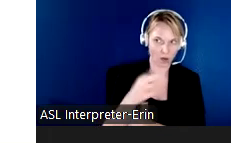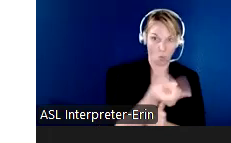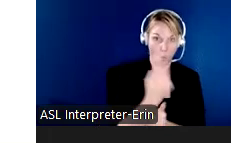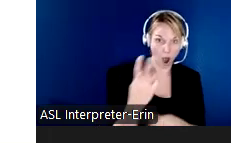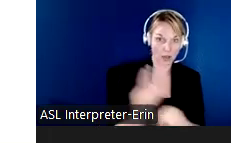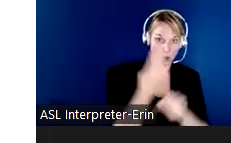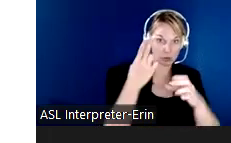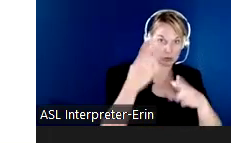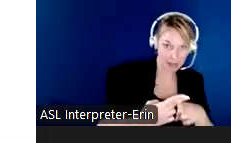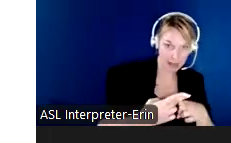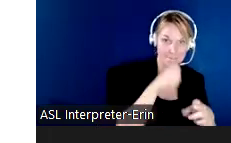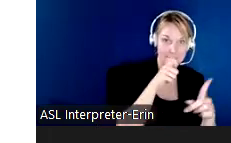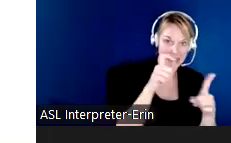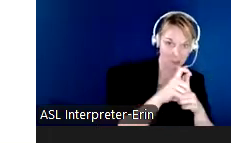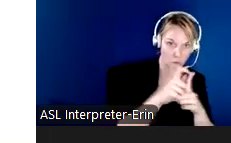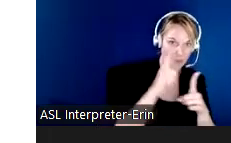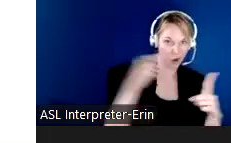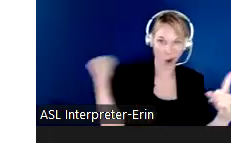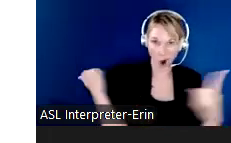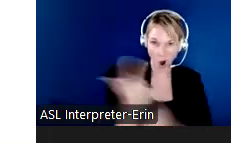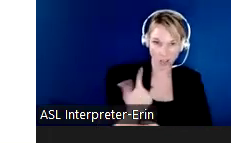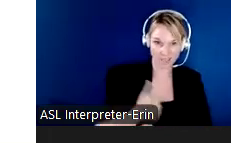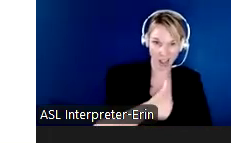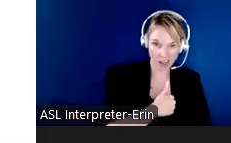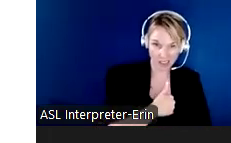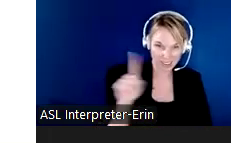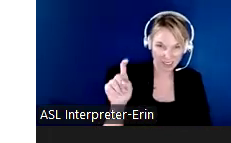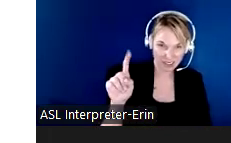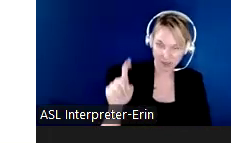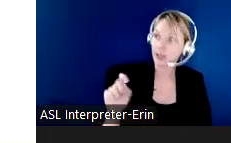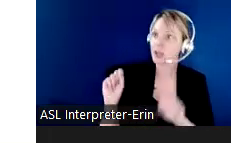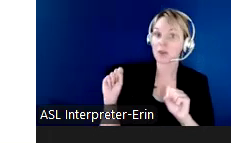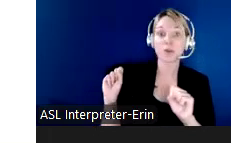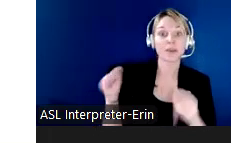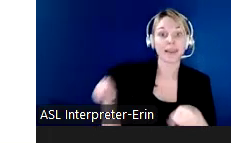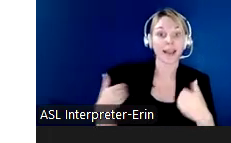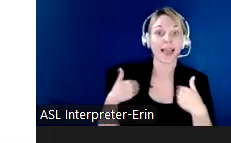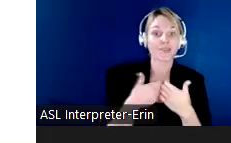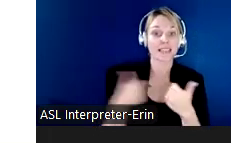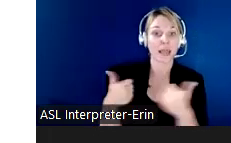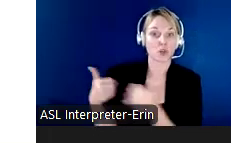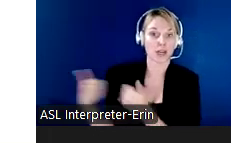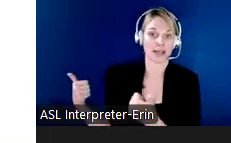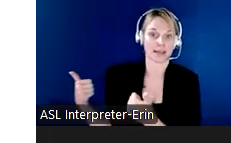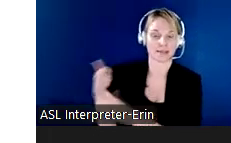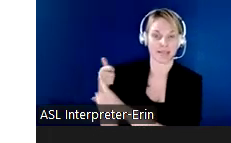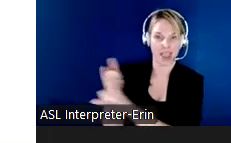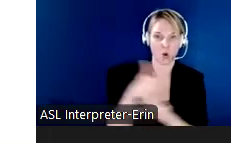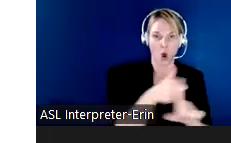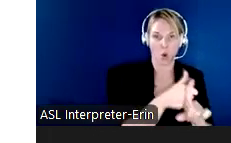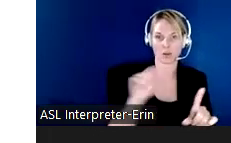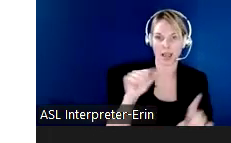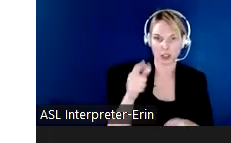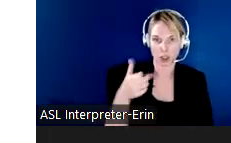and password for all of us? You can have multiple people at the same agency using their own Azure access. We just ask